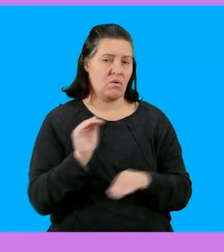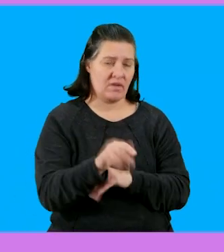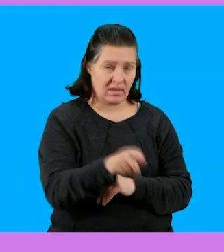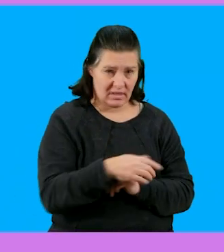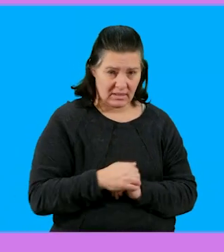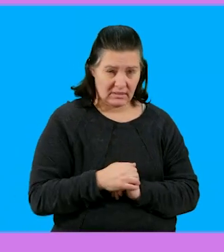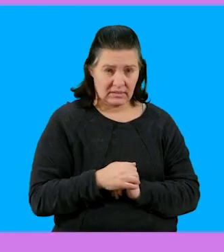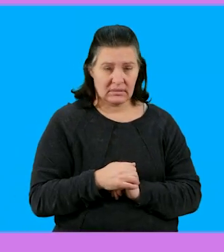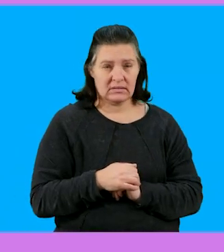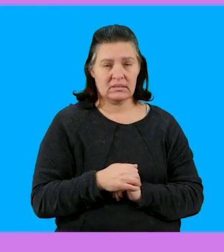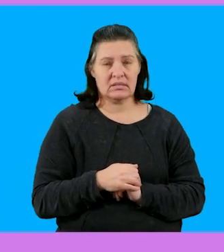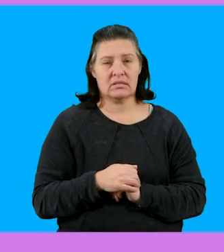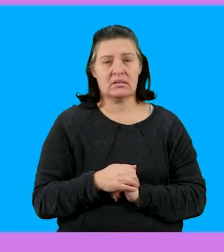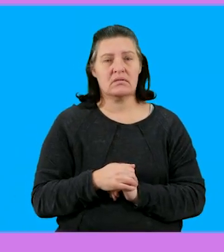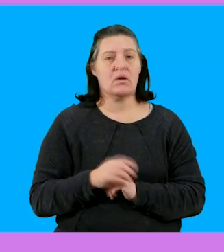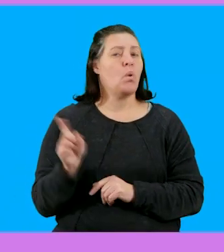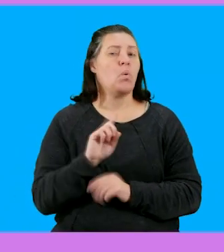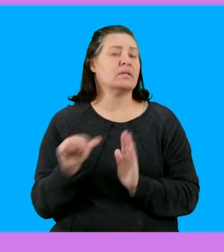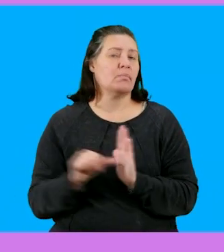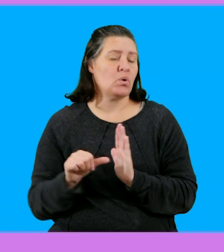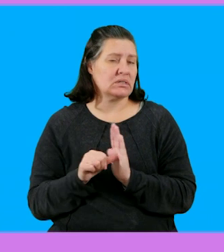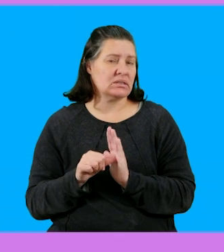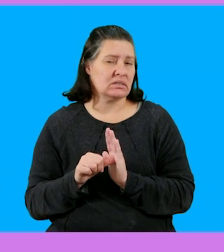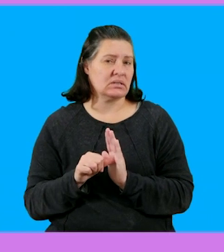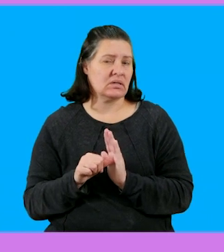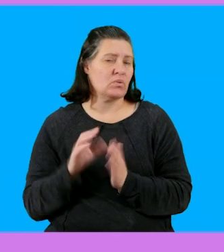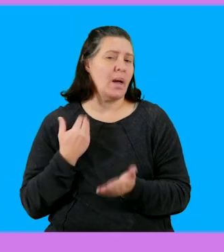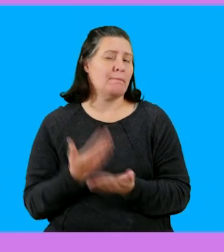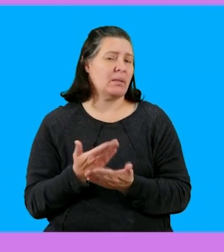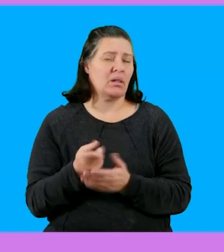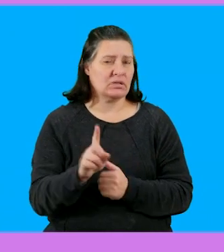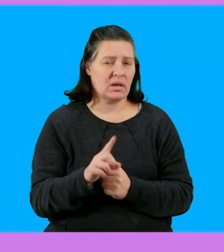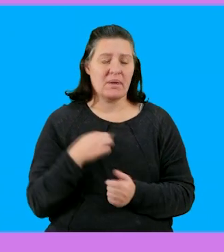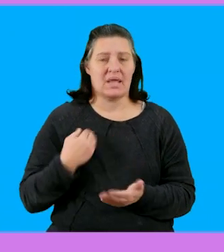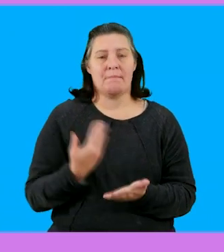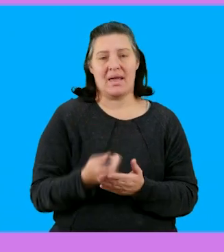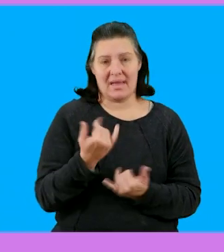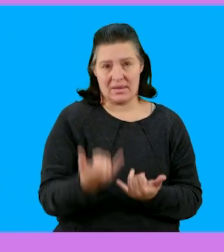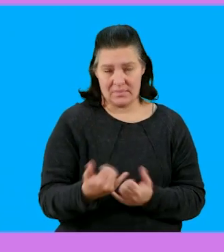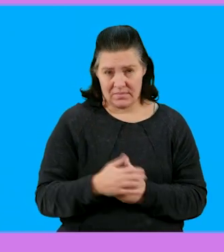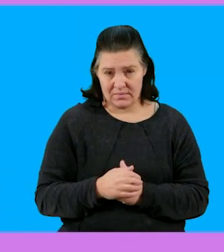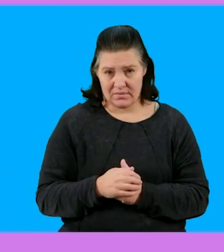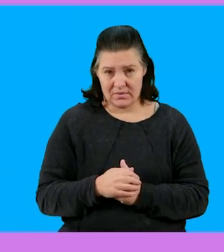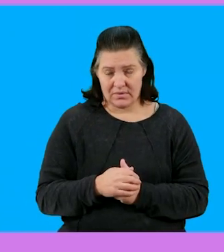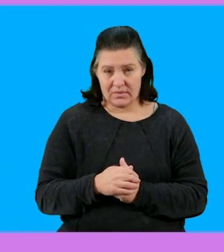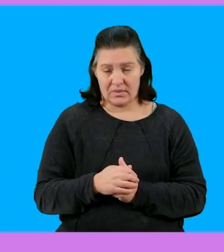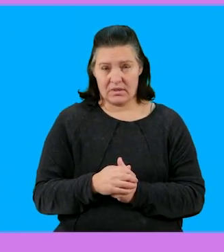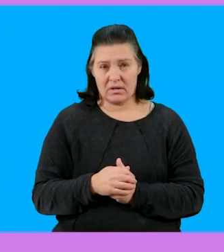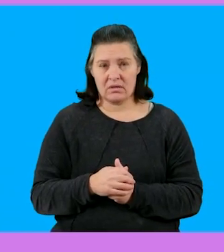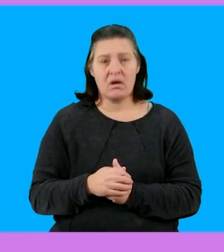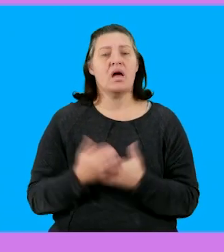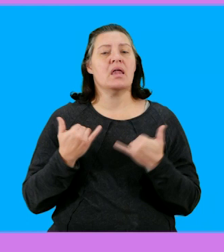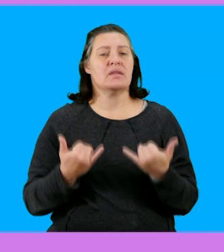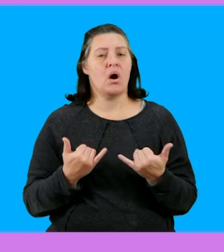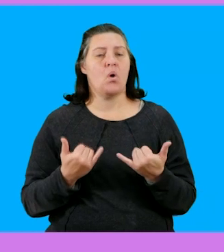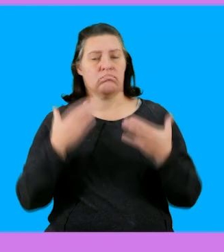the counter, so it is here. Right. So what is important here? What is applicable? I need to apply this now. Okay.